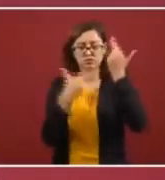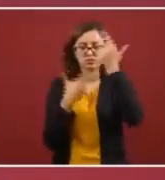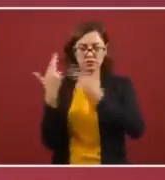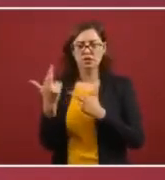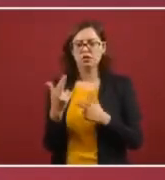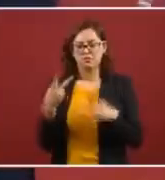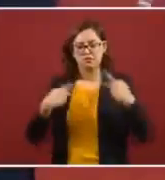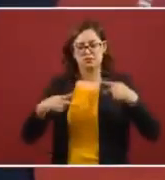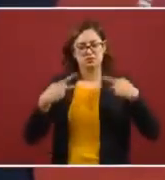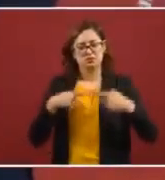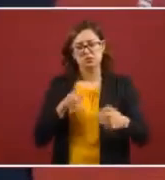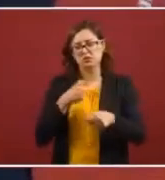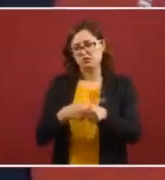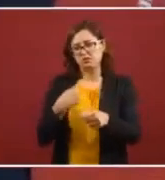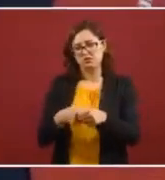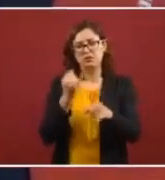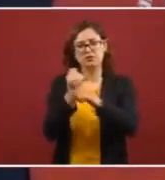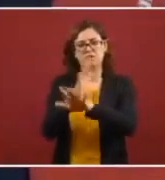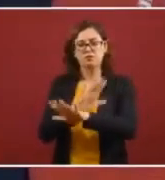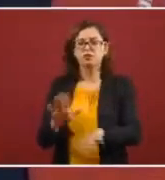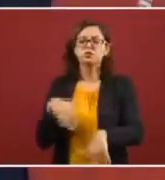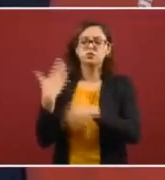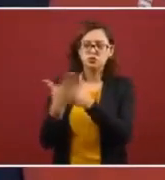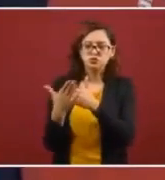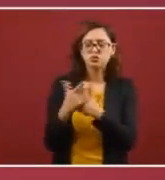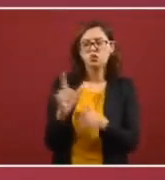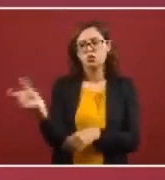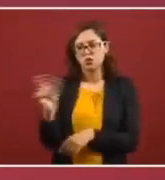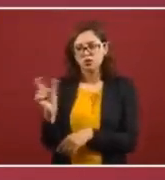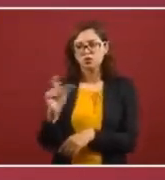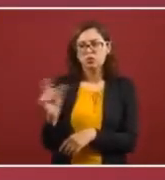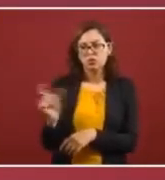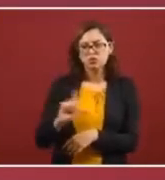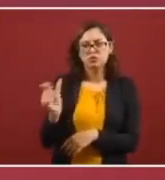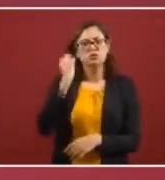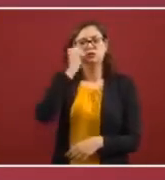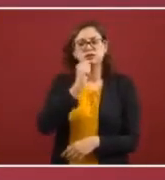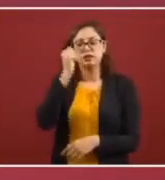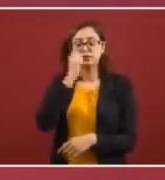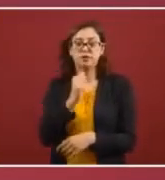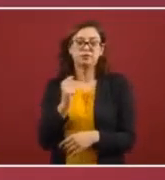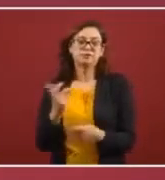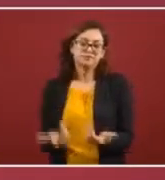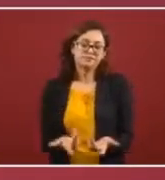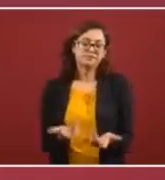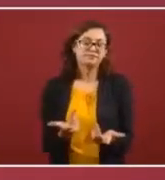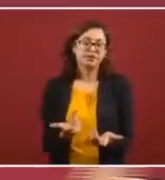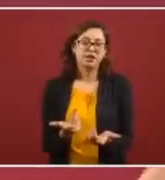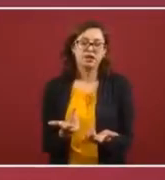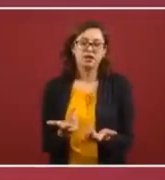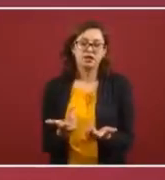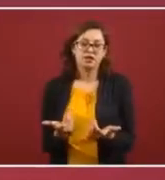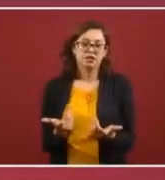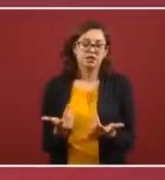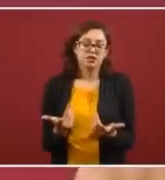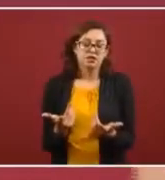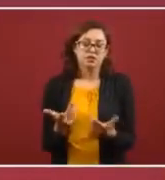by case, imagine how many, and to let the patient know when he's going to get his